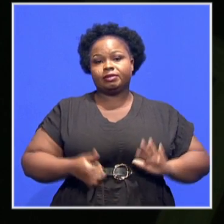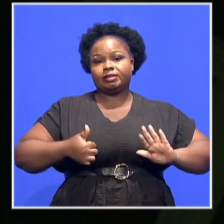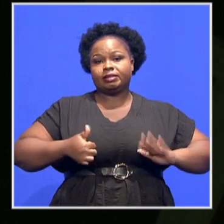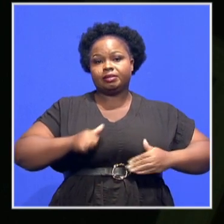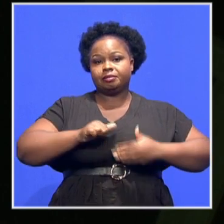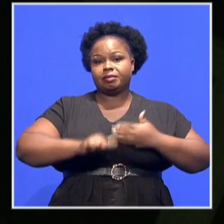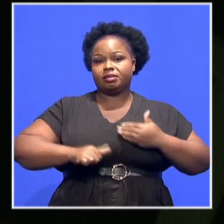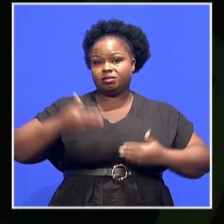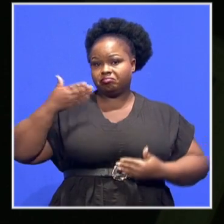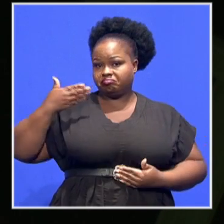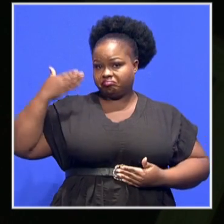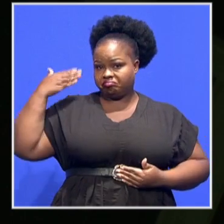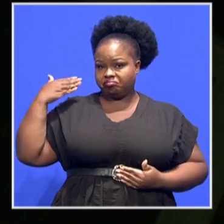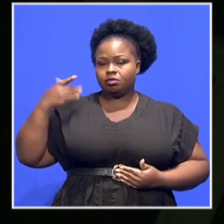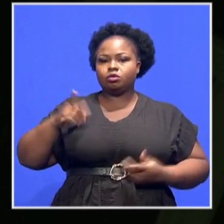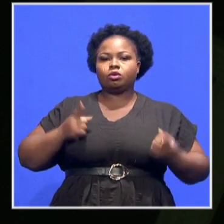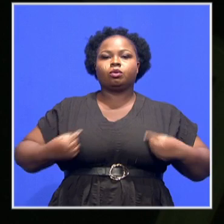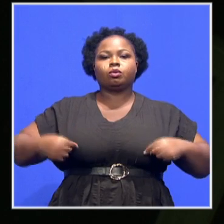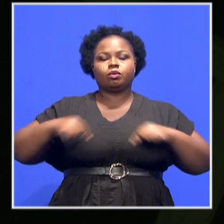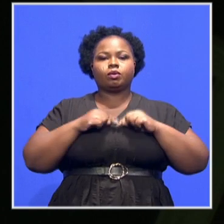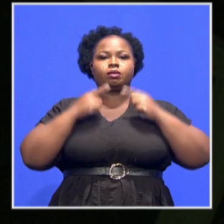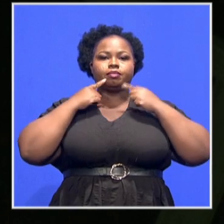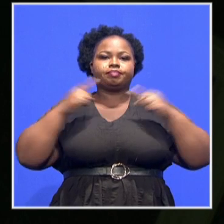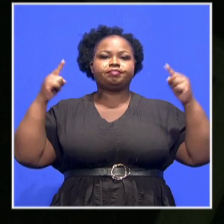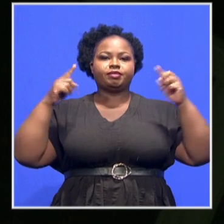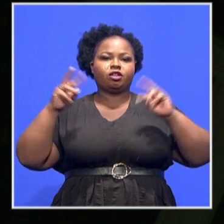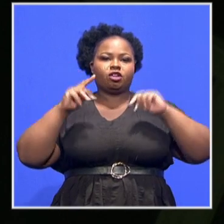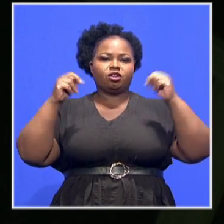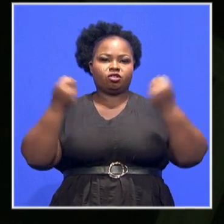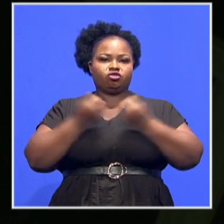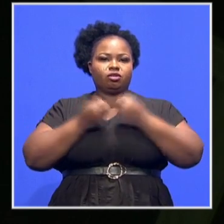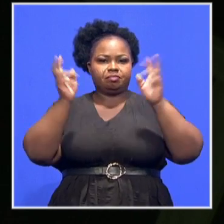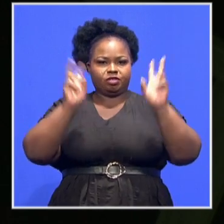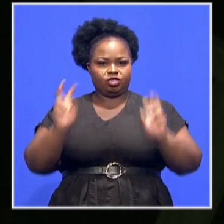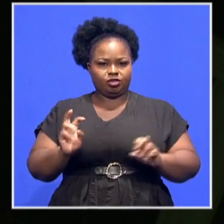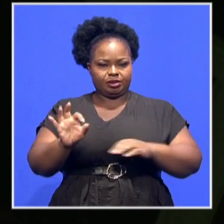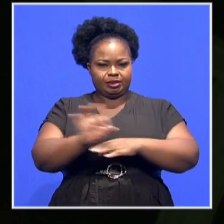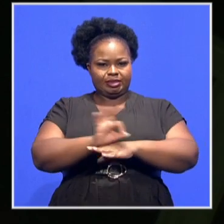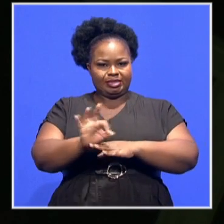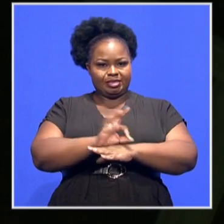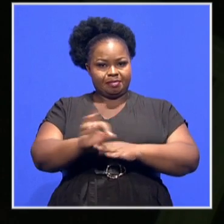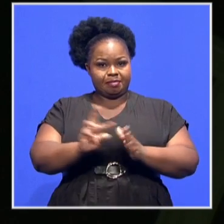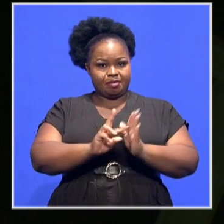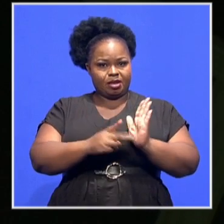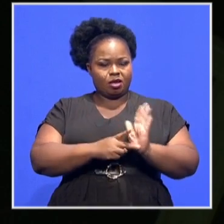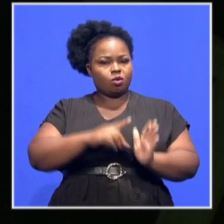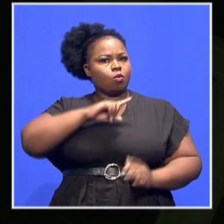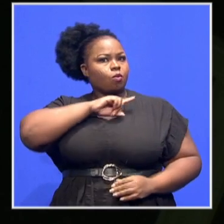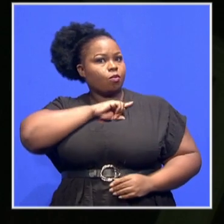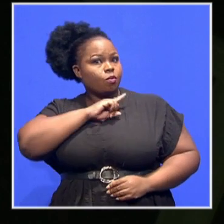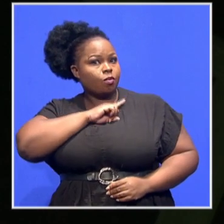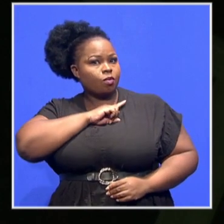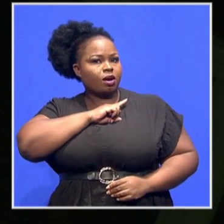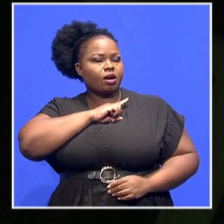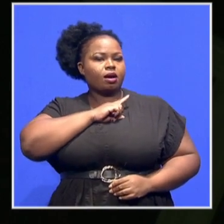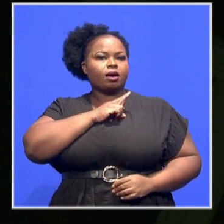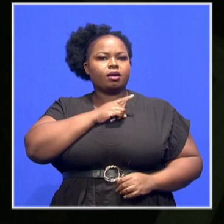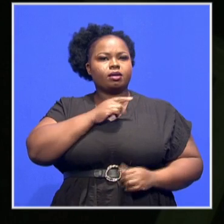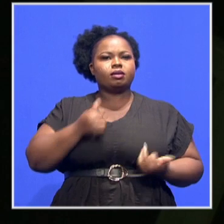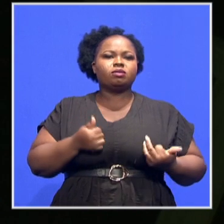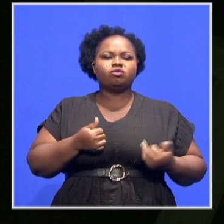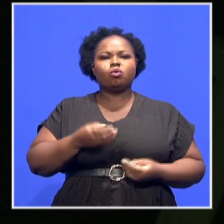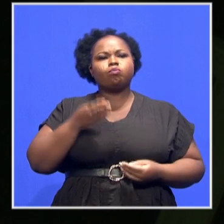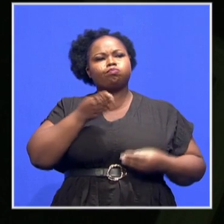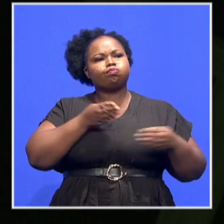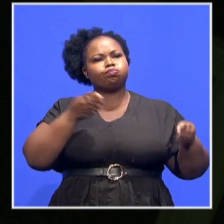a National Energy Action Plan to improve the performance of our existing power